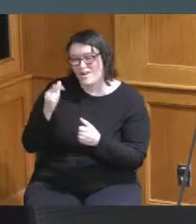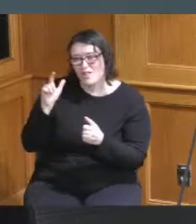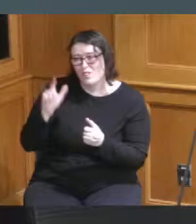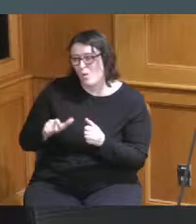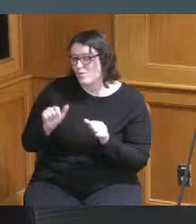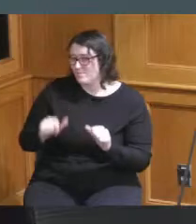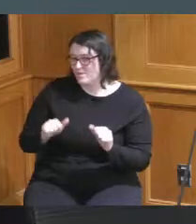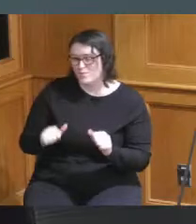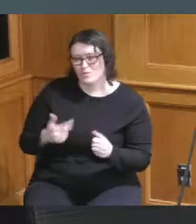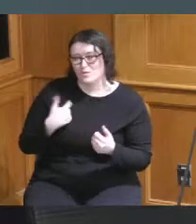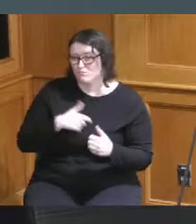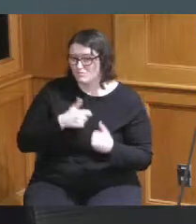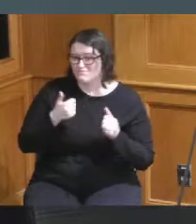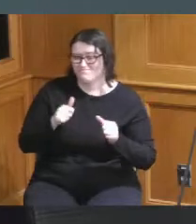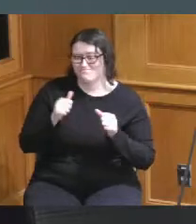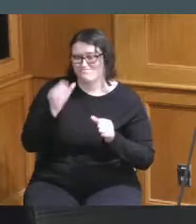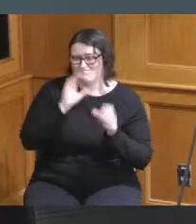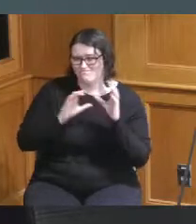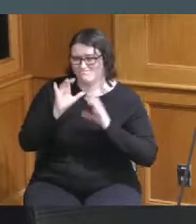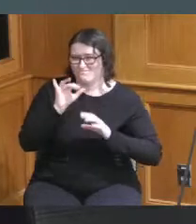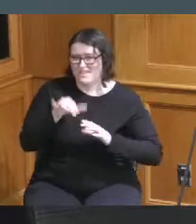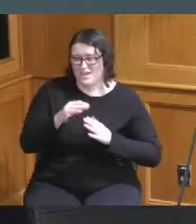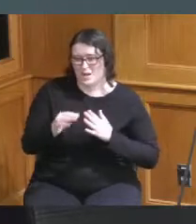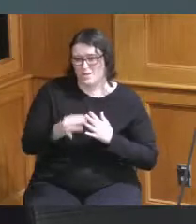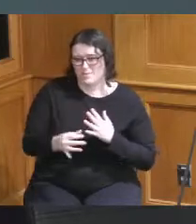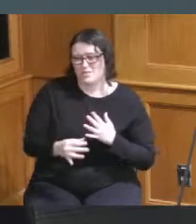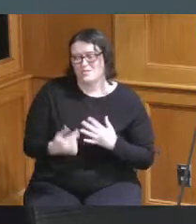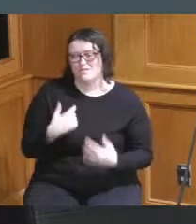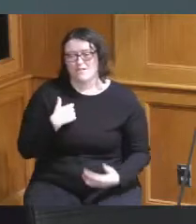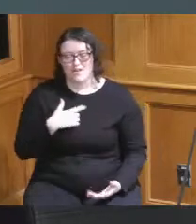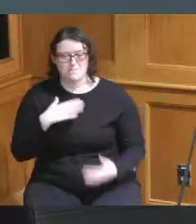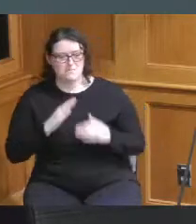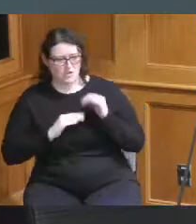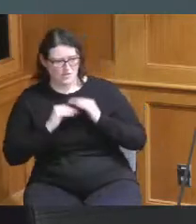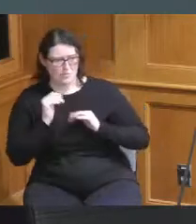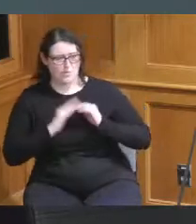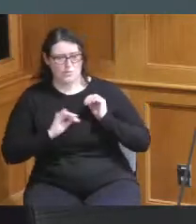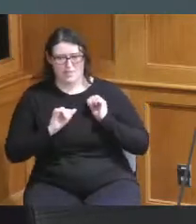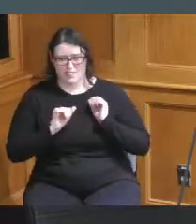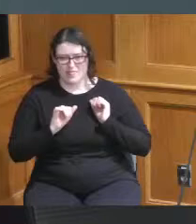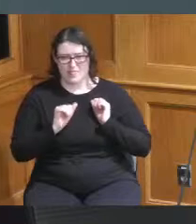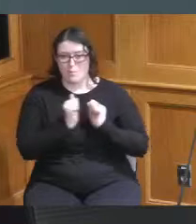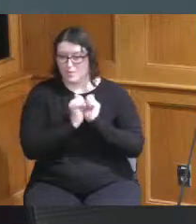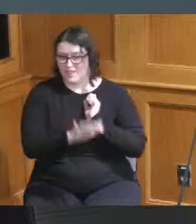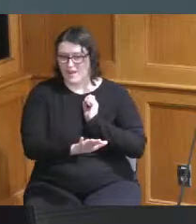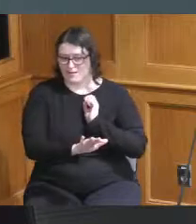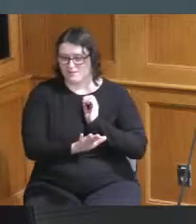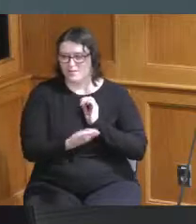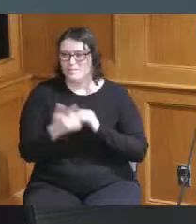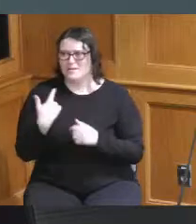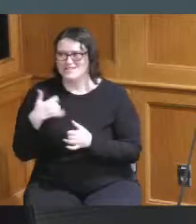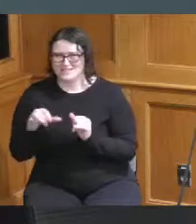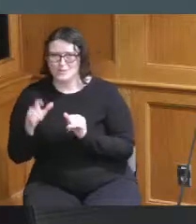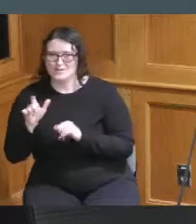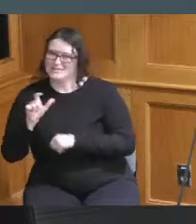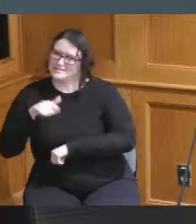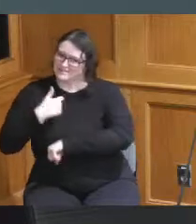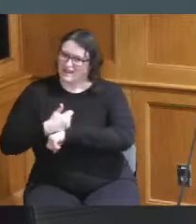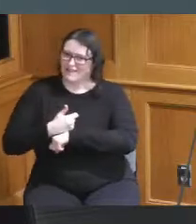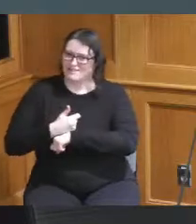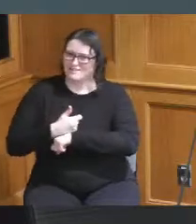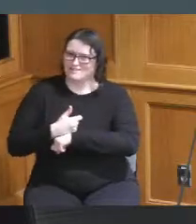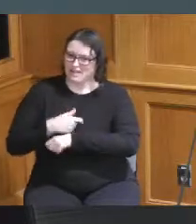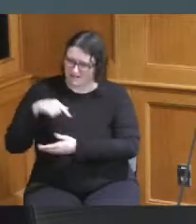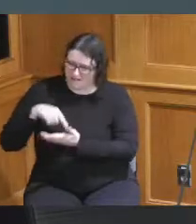could go. And so I'm comfortable with that, but still put ourselves on a timeline on making a